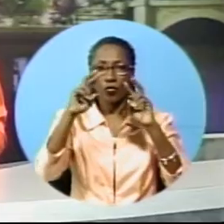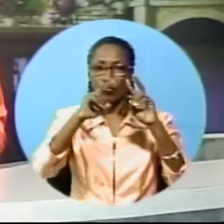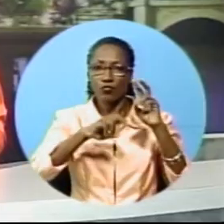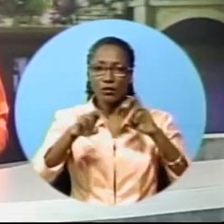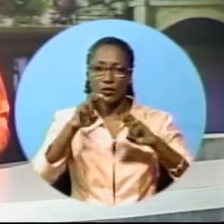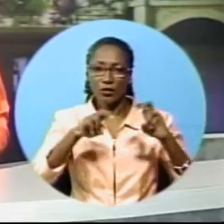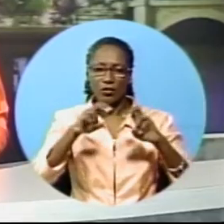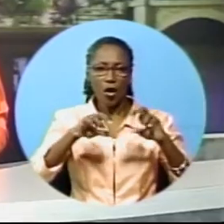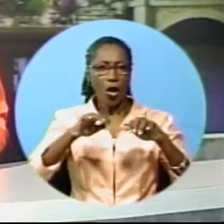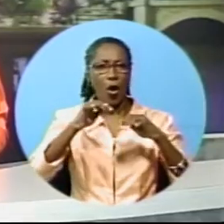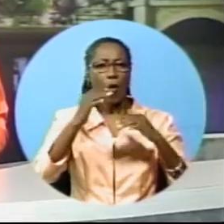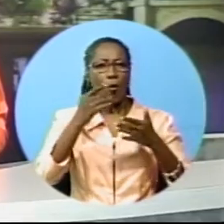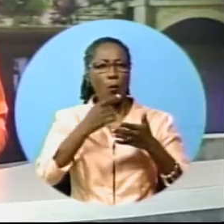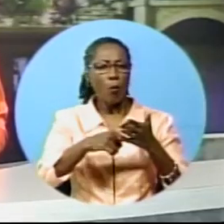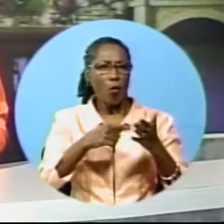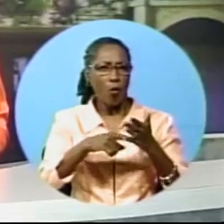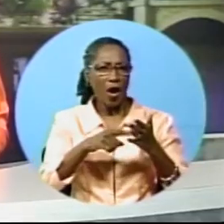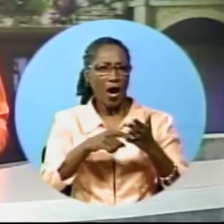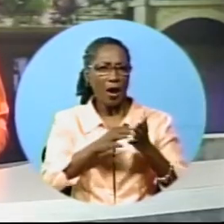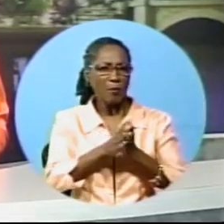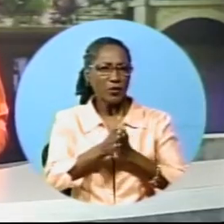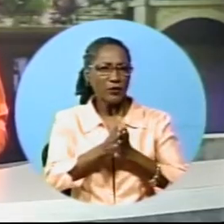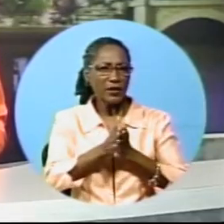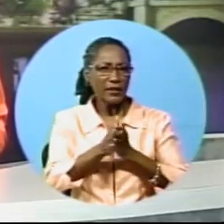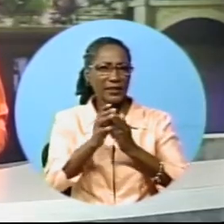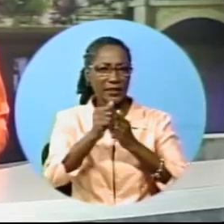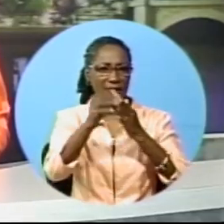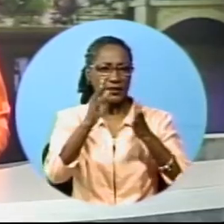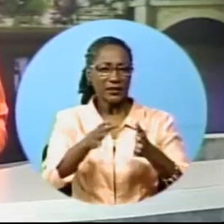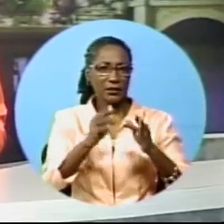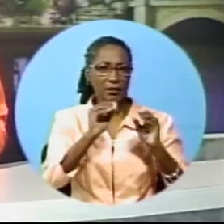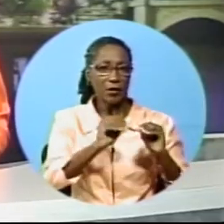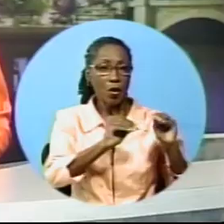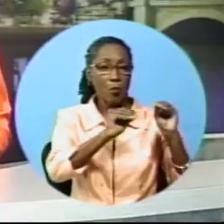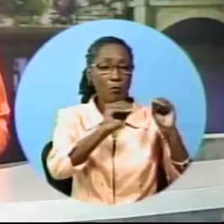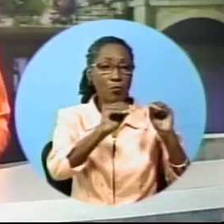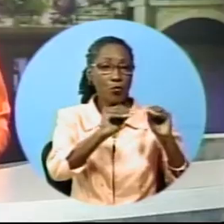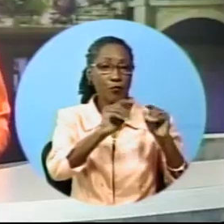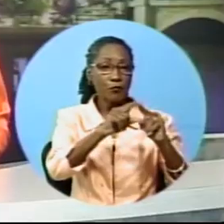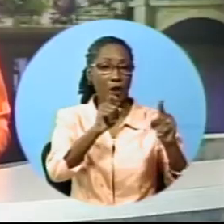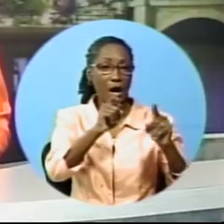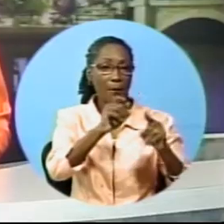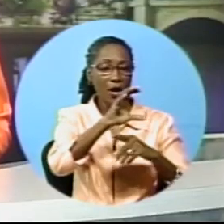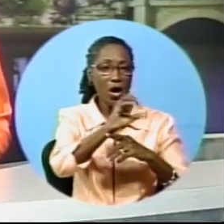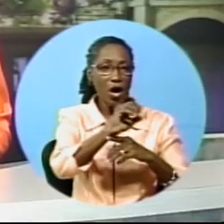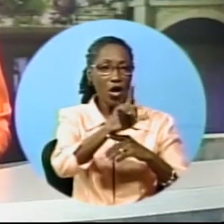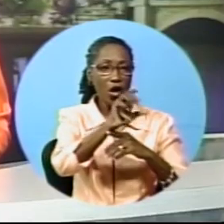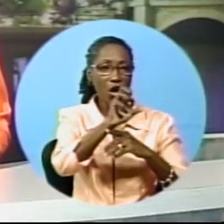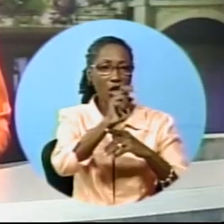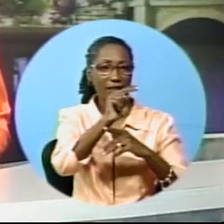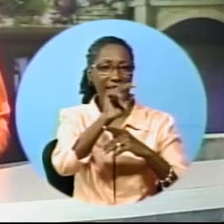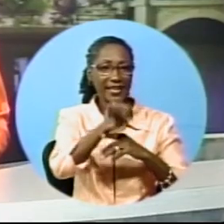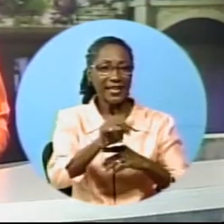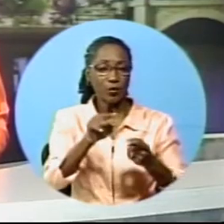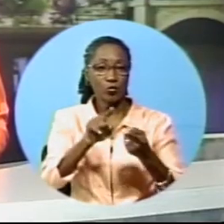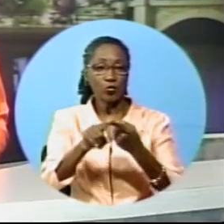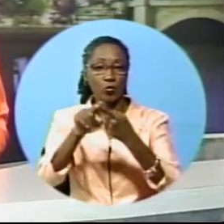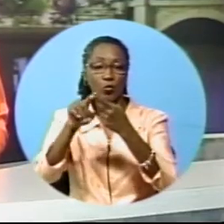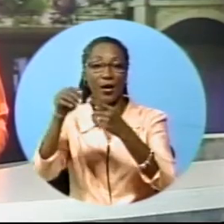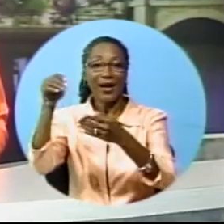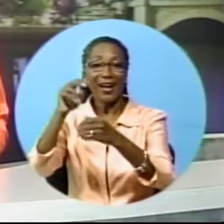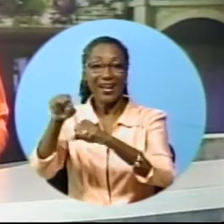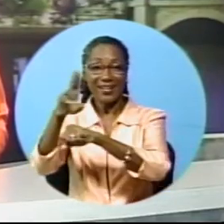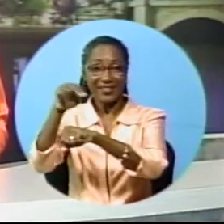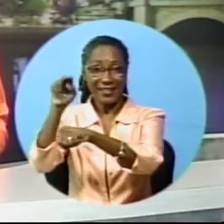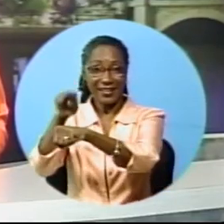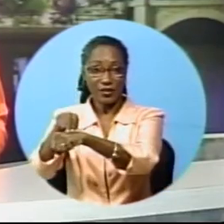our leaders to move the island from a colony to nationhood. He says the suggested dates of judging of the drama